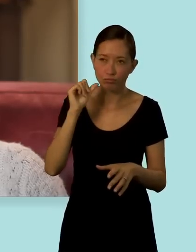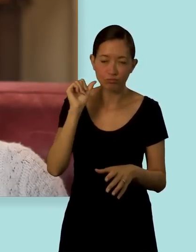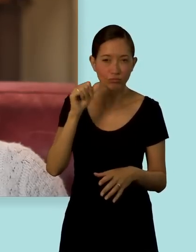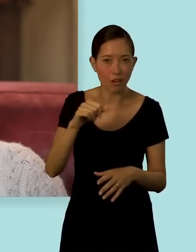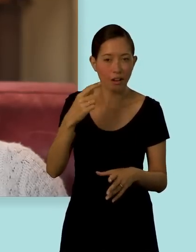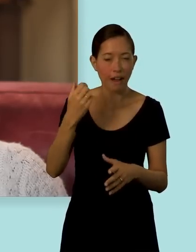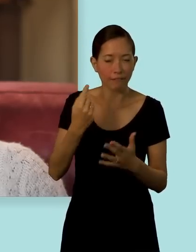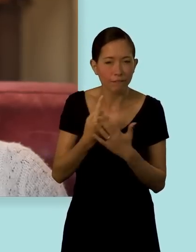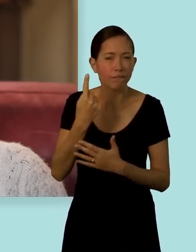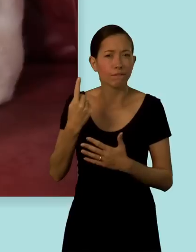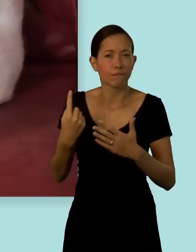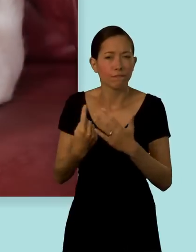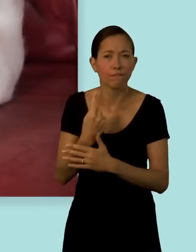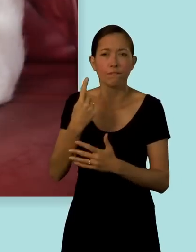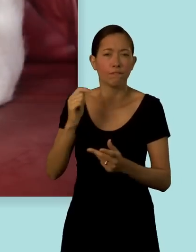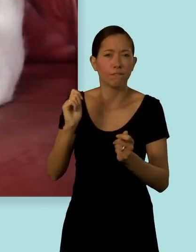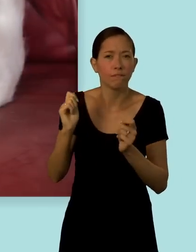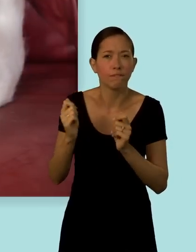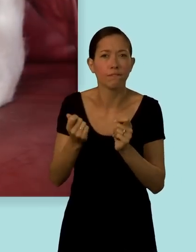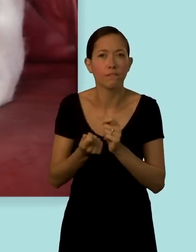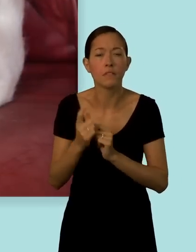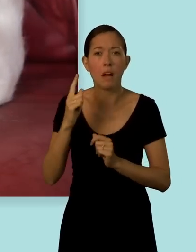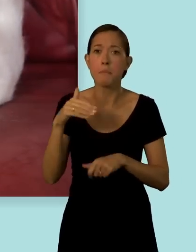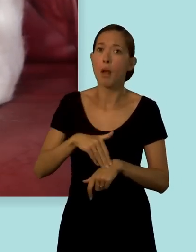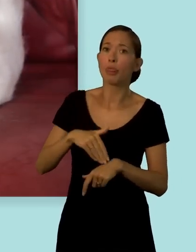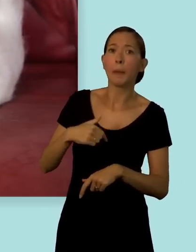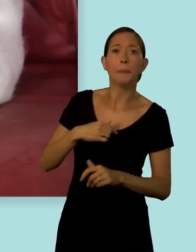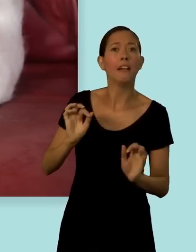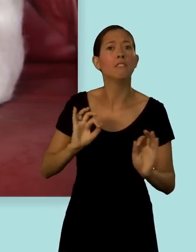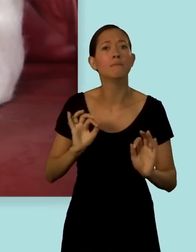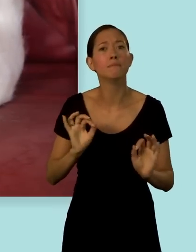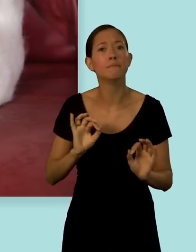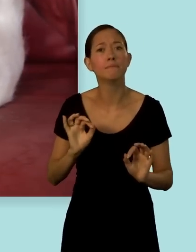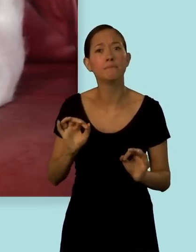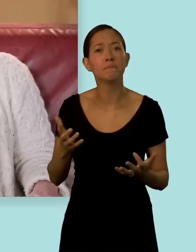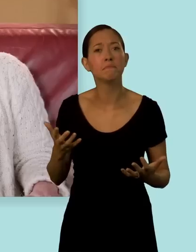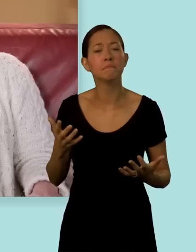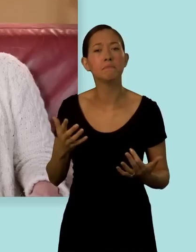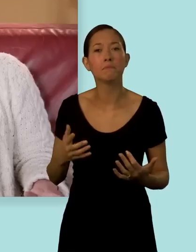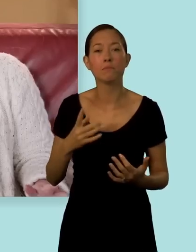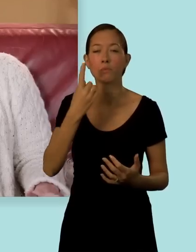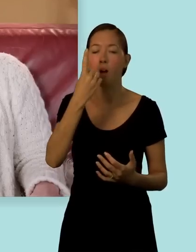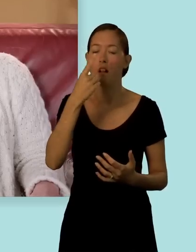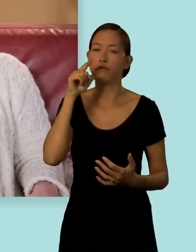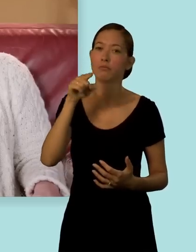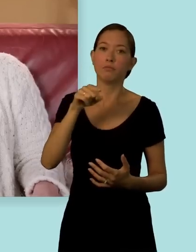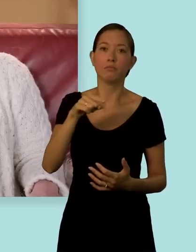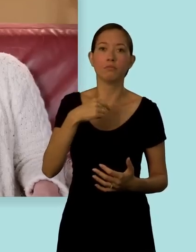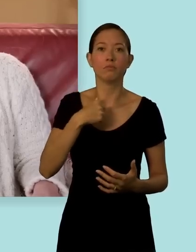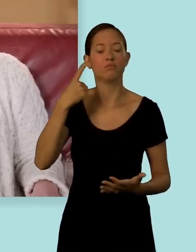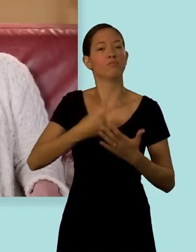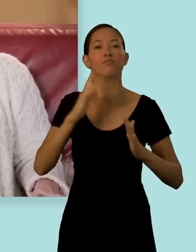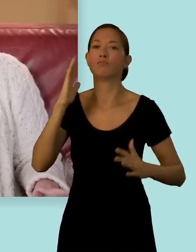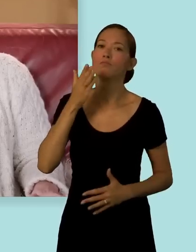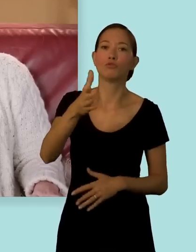see things starting to change, but not to a level where it bothered me. The key thing that made me go back